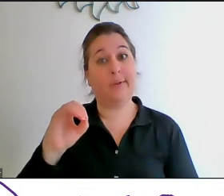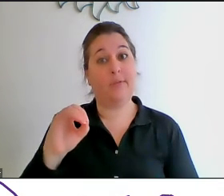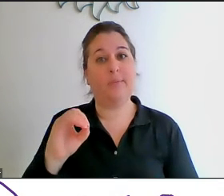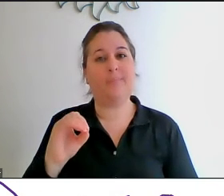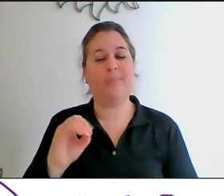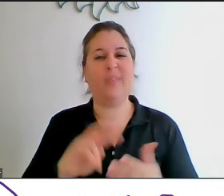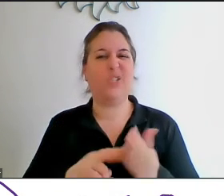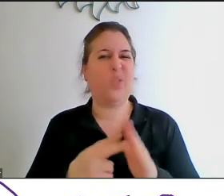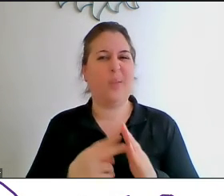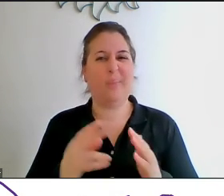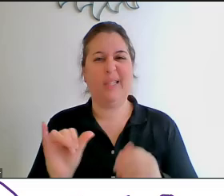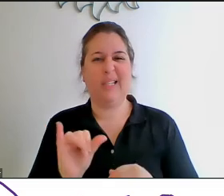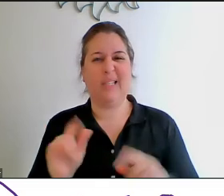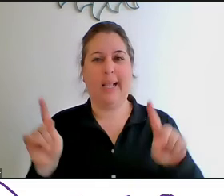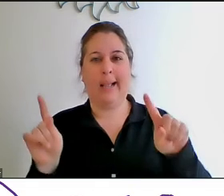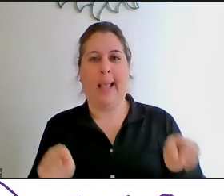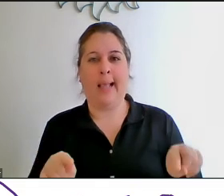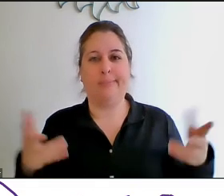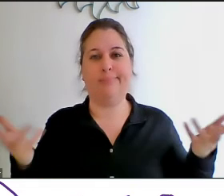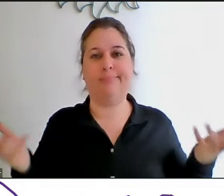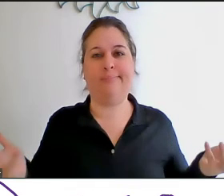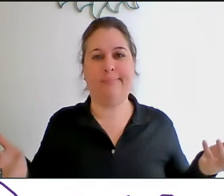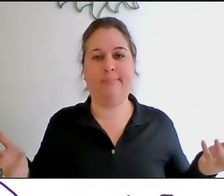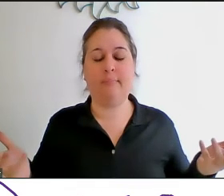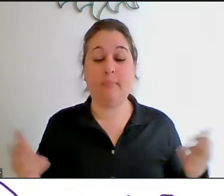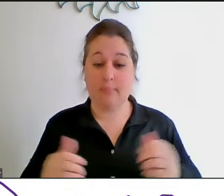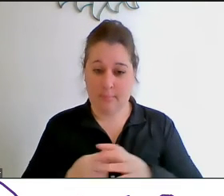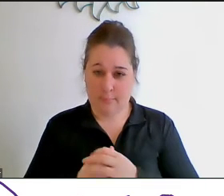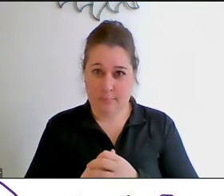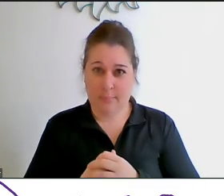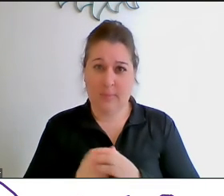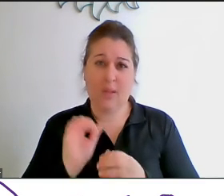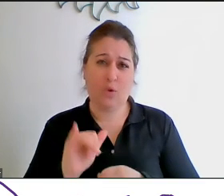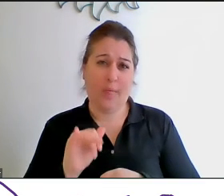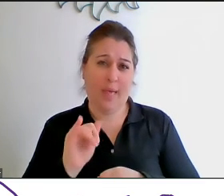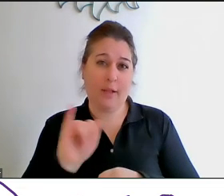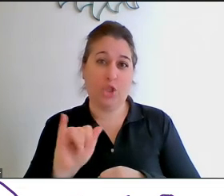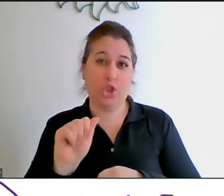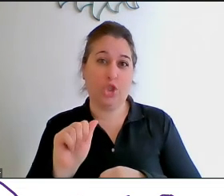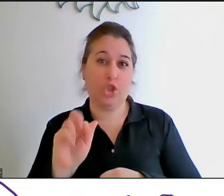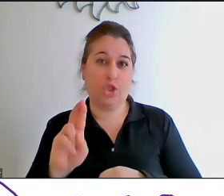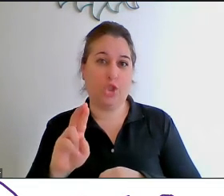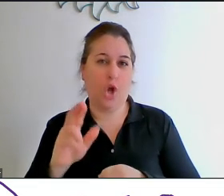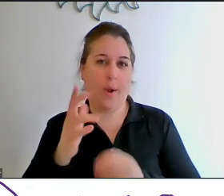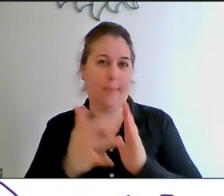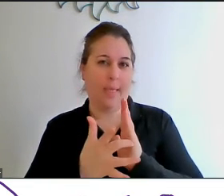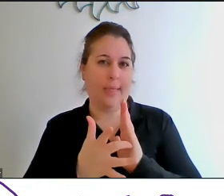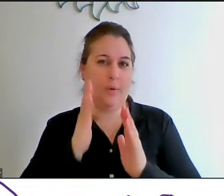out. Okay, this is what we're going to use to help us with the jar method for understanding.